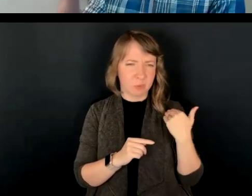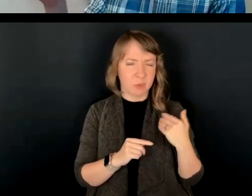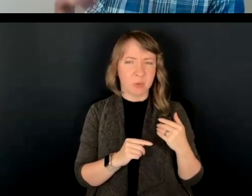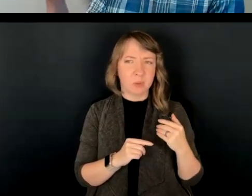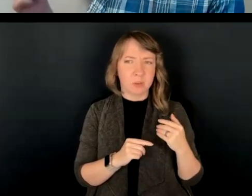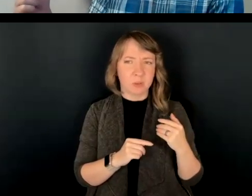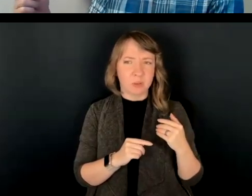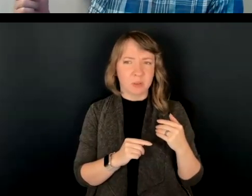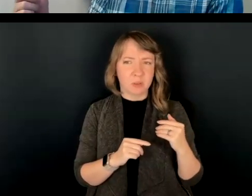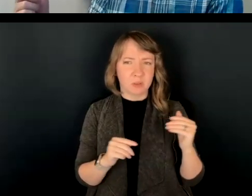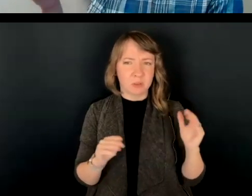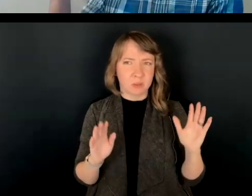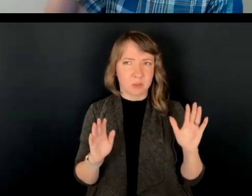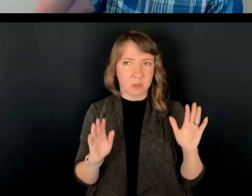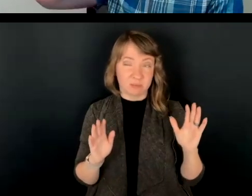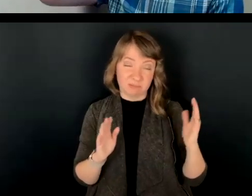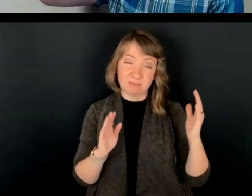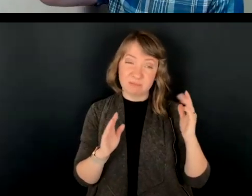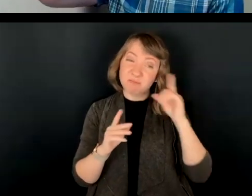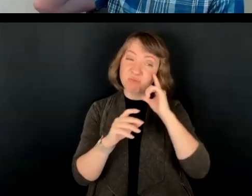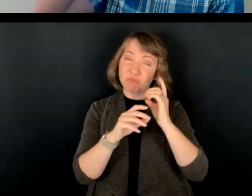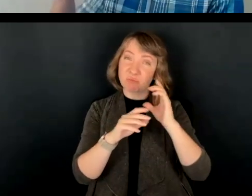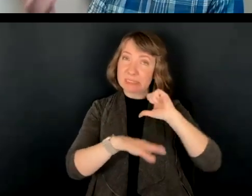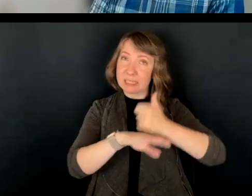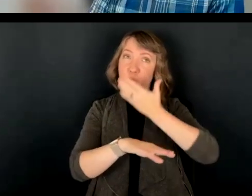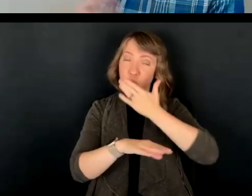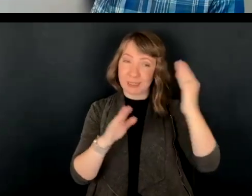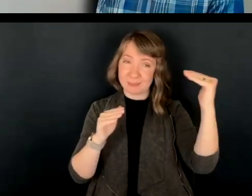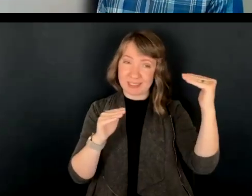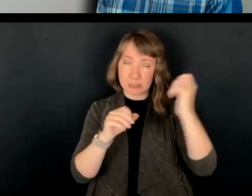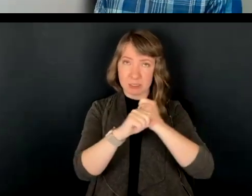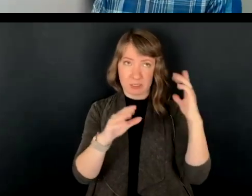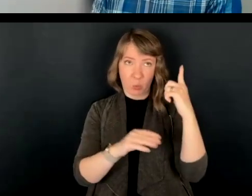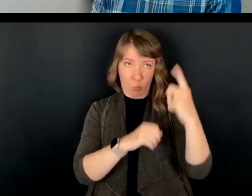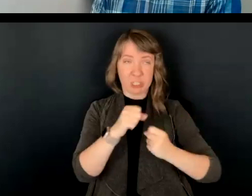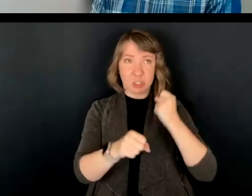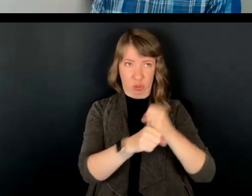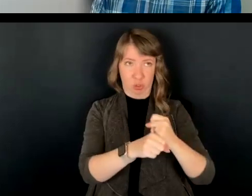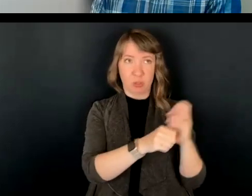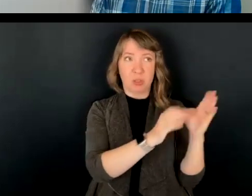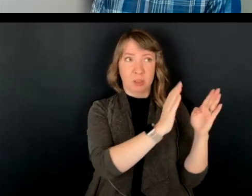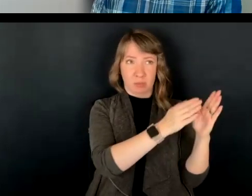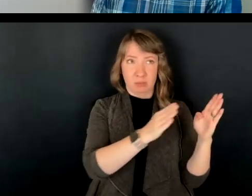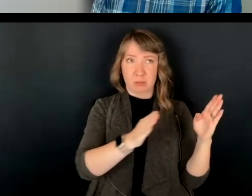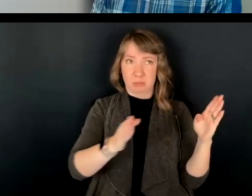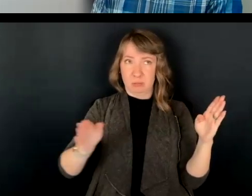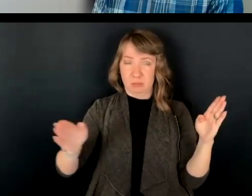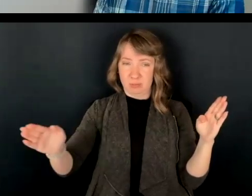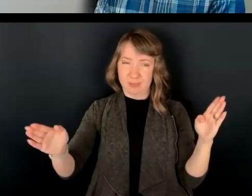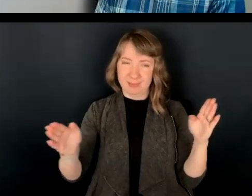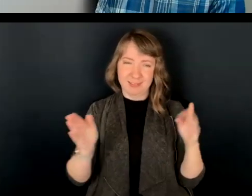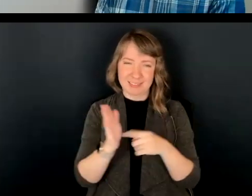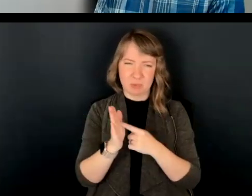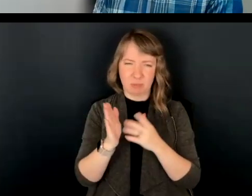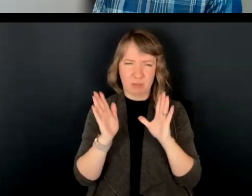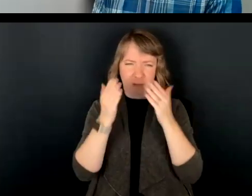the expectation that it takes a year to get something going, which can be, I think it can be hard to hear that sometimes. You're like,